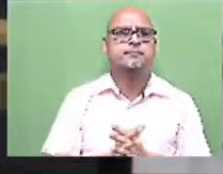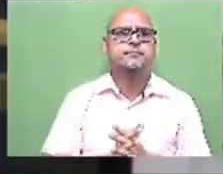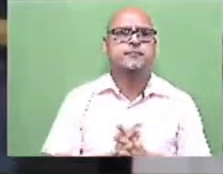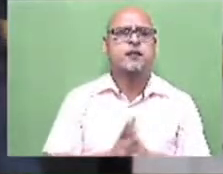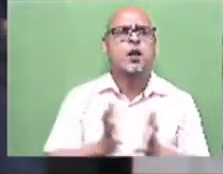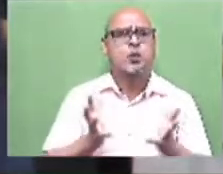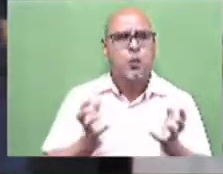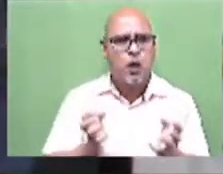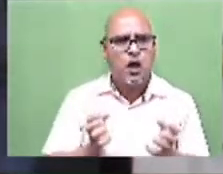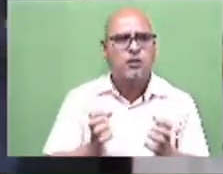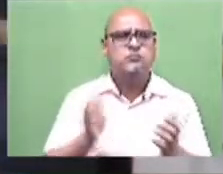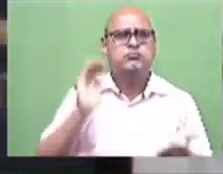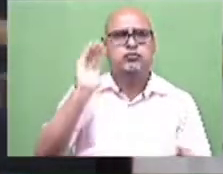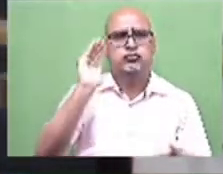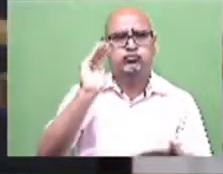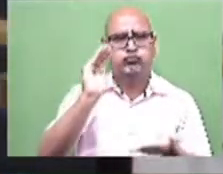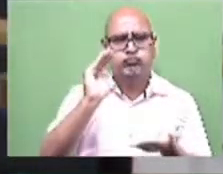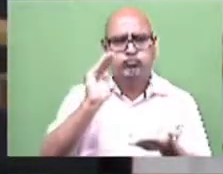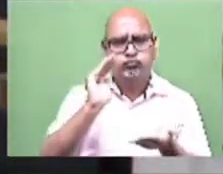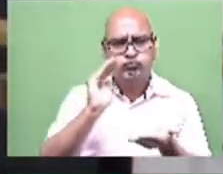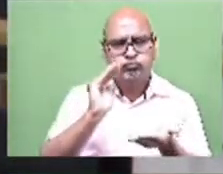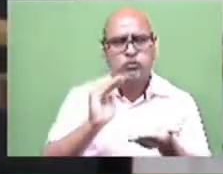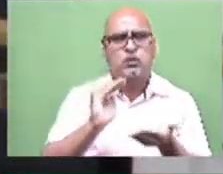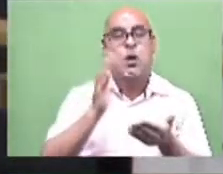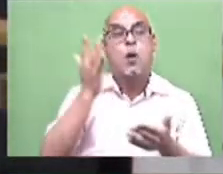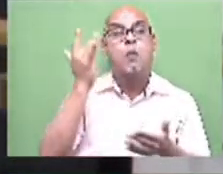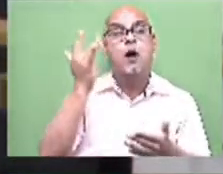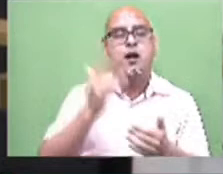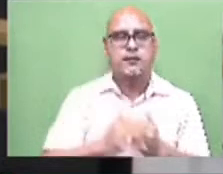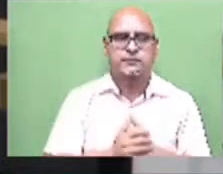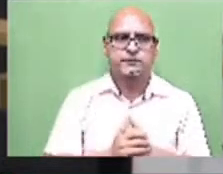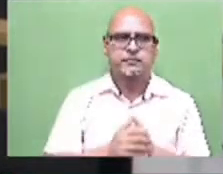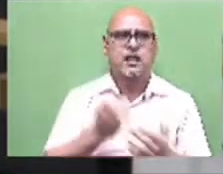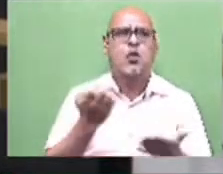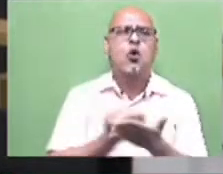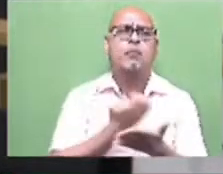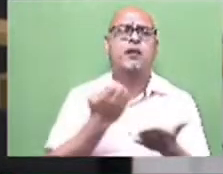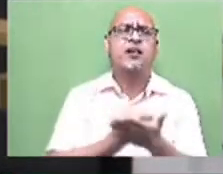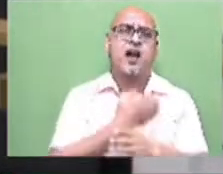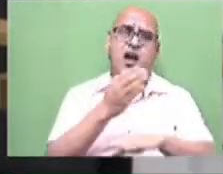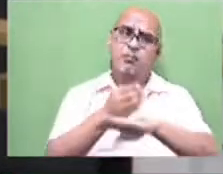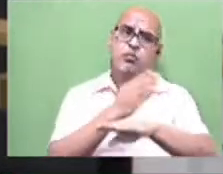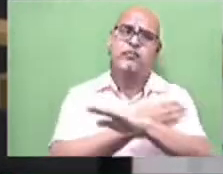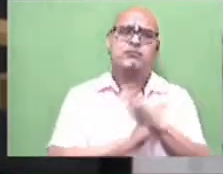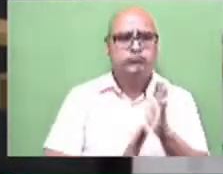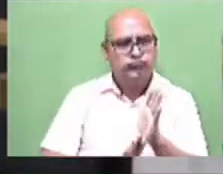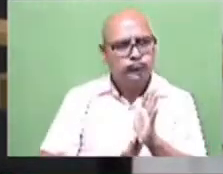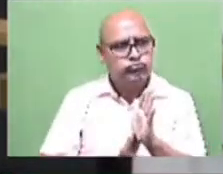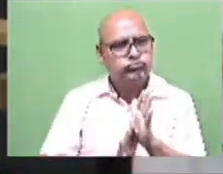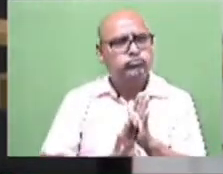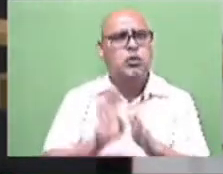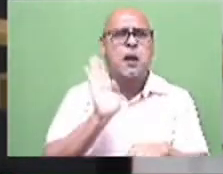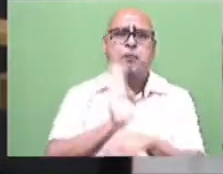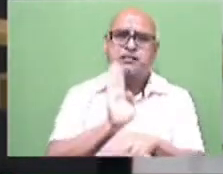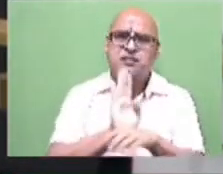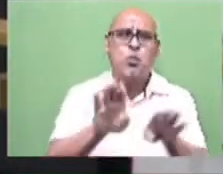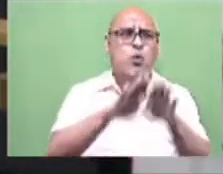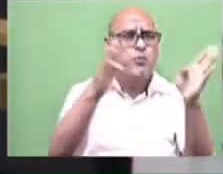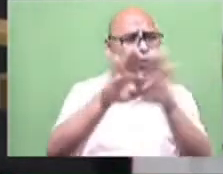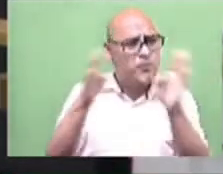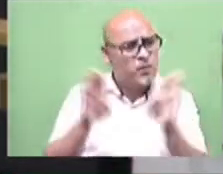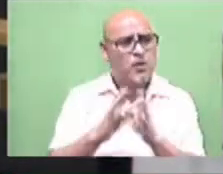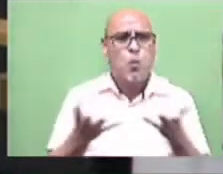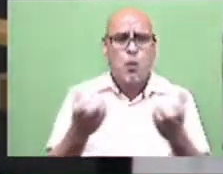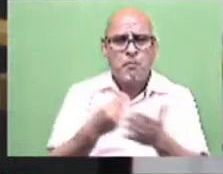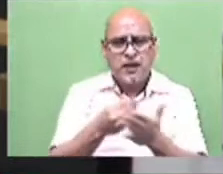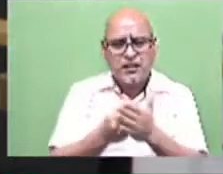our economy can in fact become a better place. Because as we said before, that COVID really didn't destroy the economy.